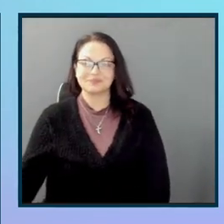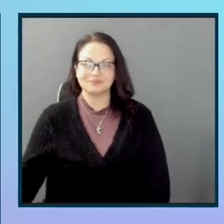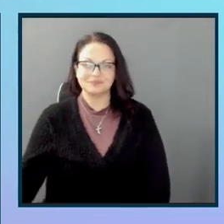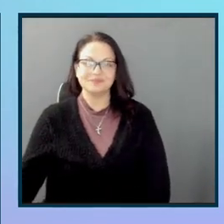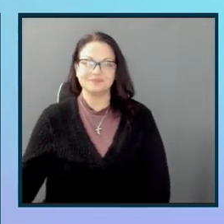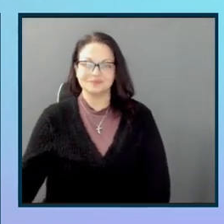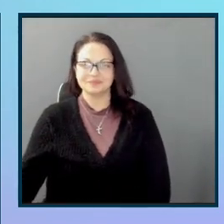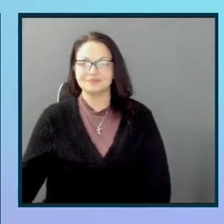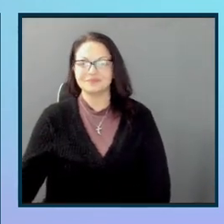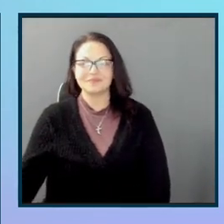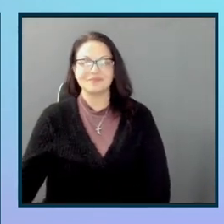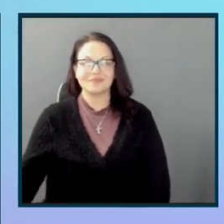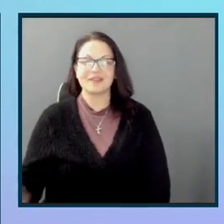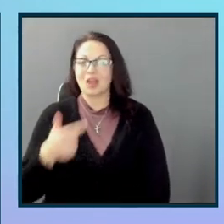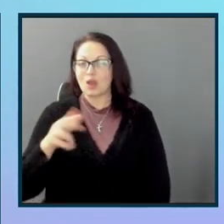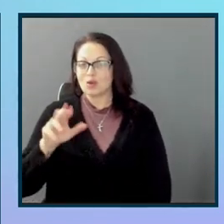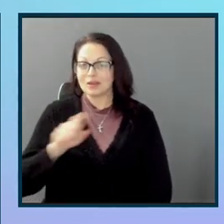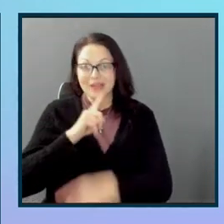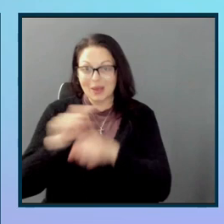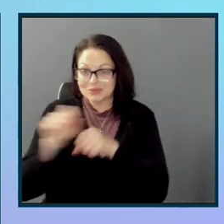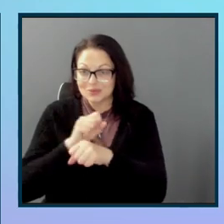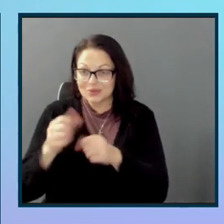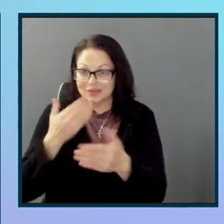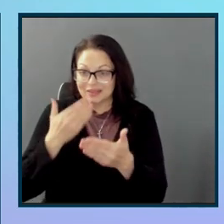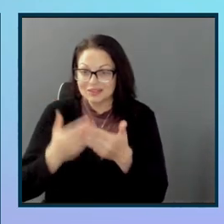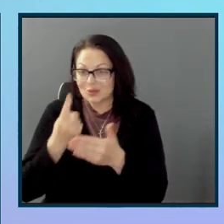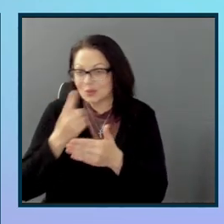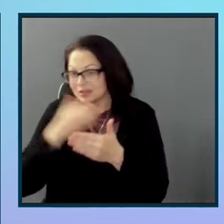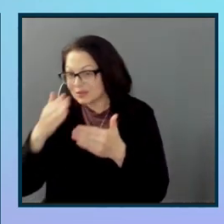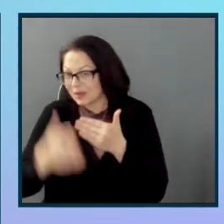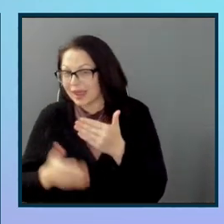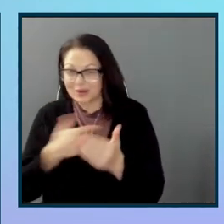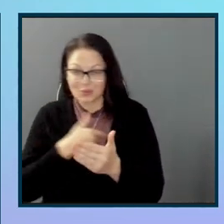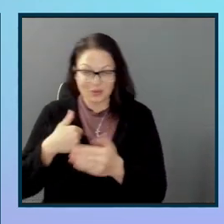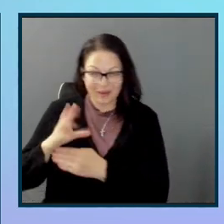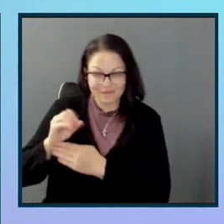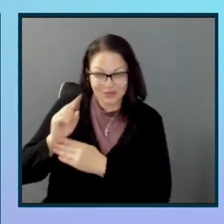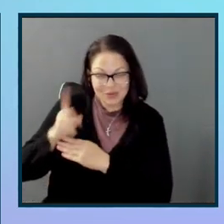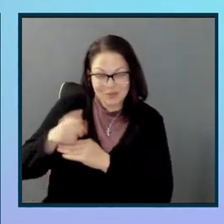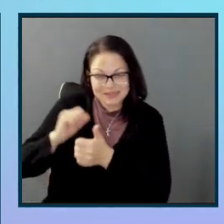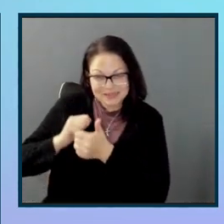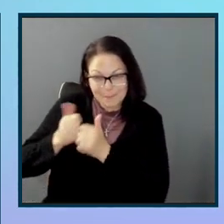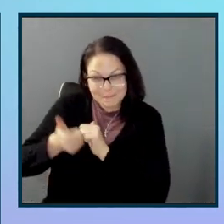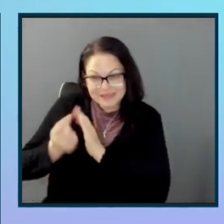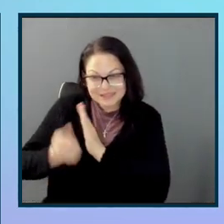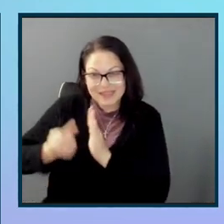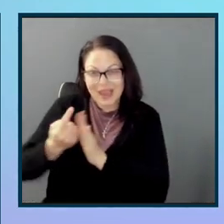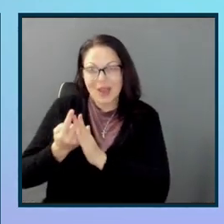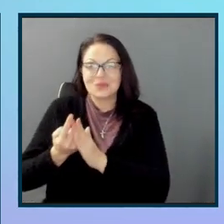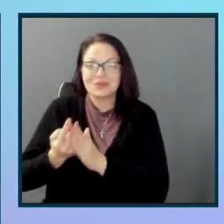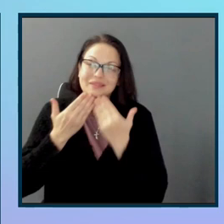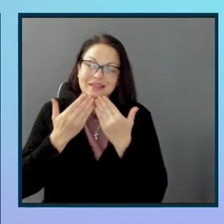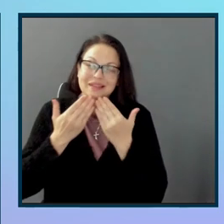Absolutely. Well, I think that is a great note to end on. We are at 50 minutes past the hour here. Zoë and Jenny, thank you so